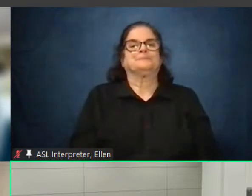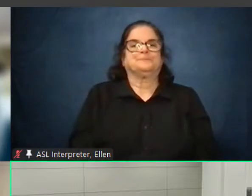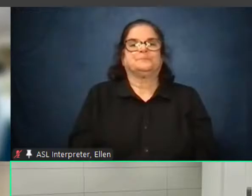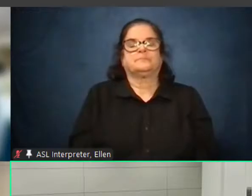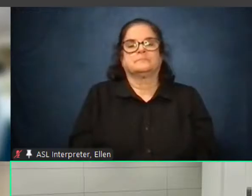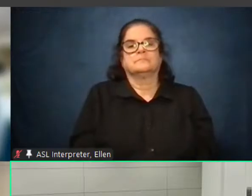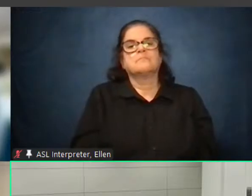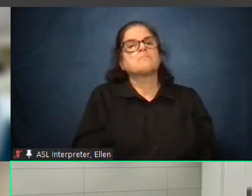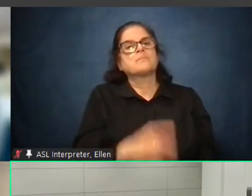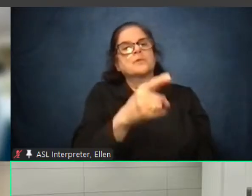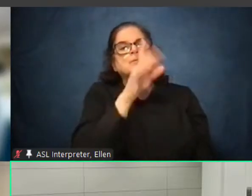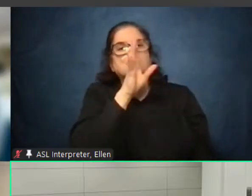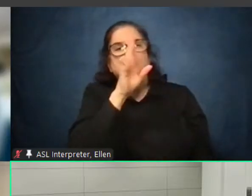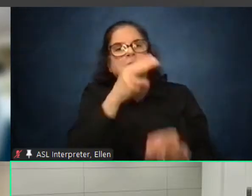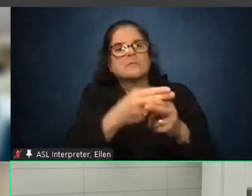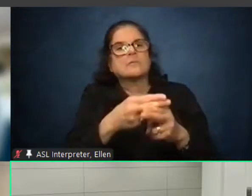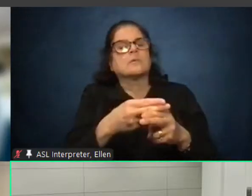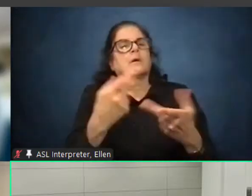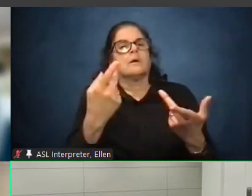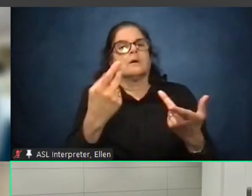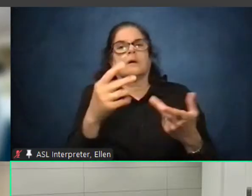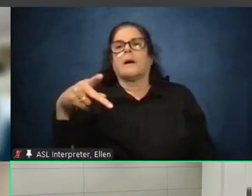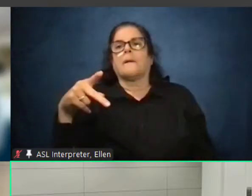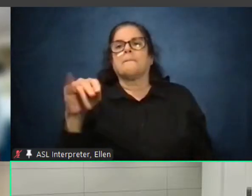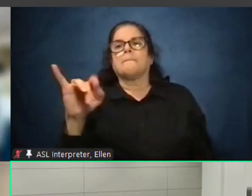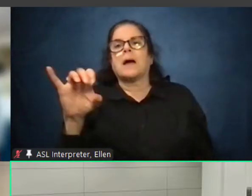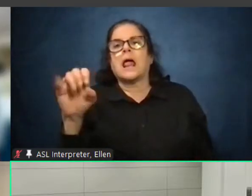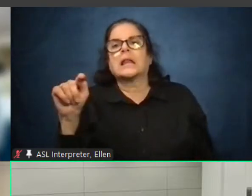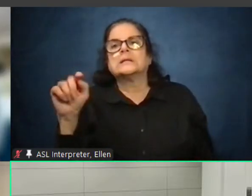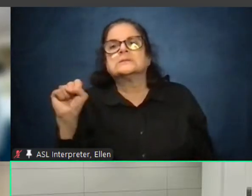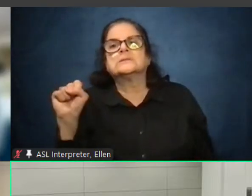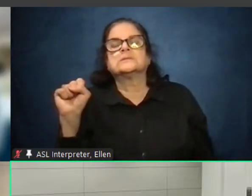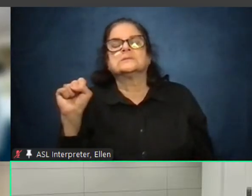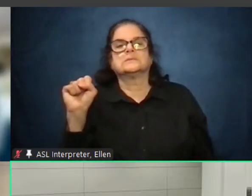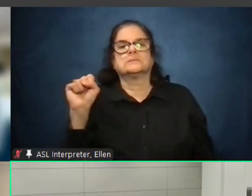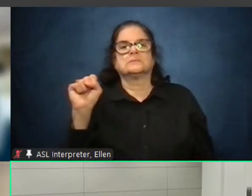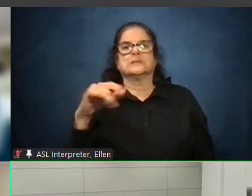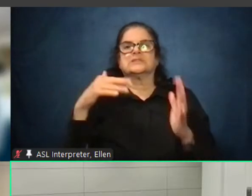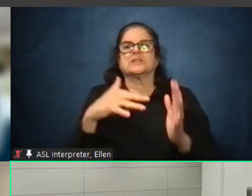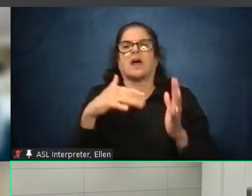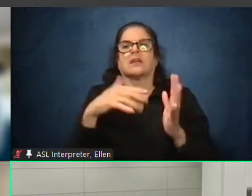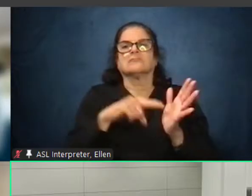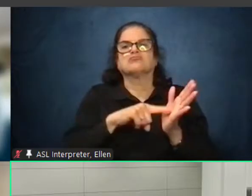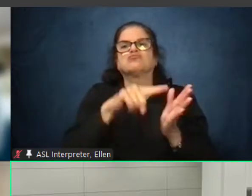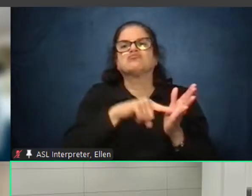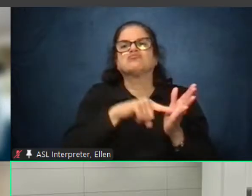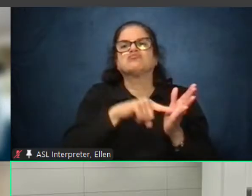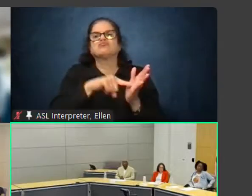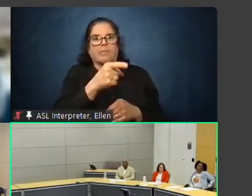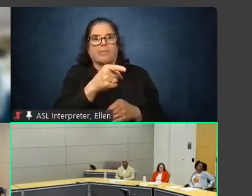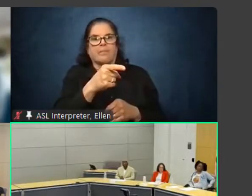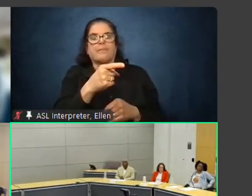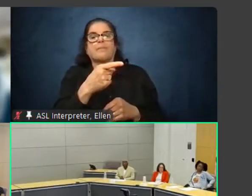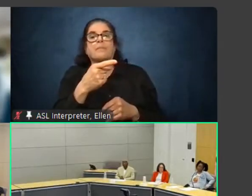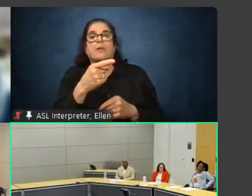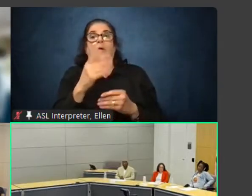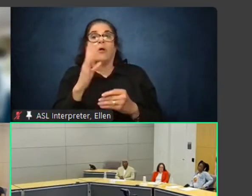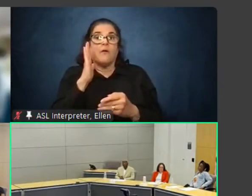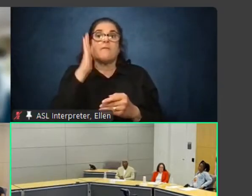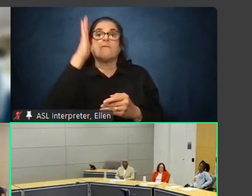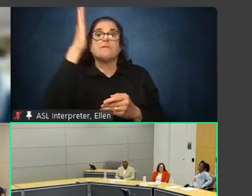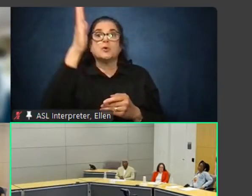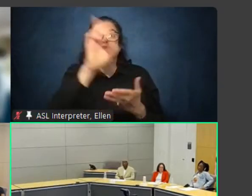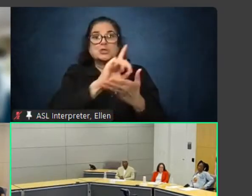So you mentioned a bunch of the pilots. So is that like, are there specific and studies? So that's informed your guys, your future designs? Is